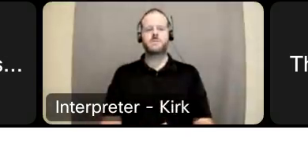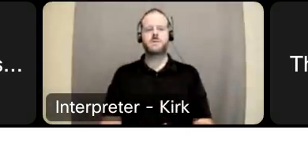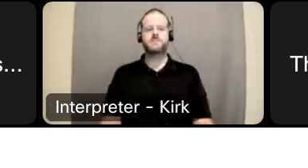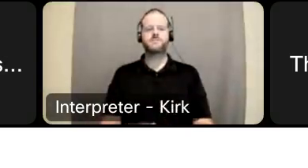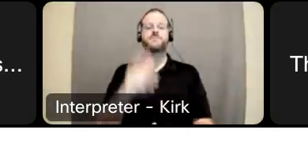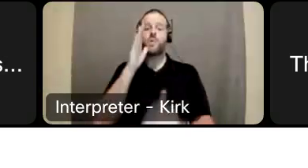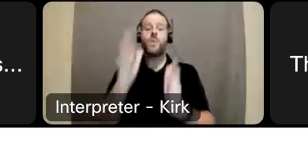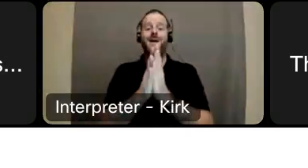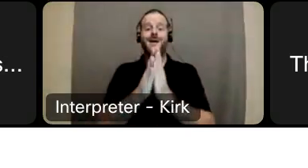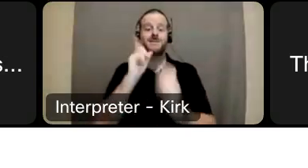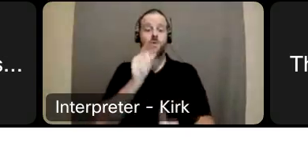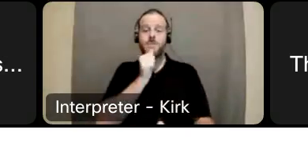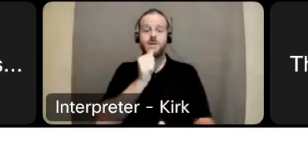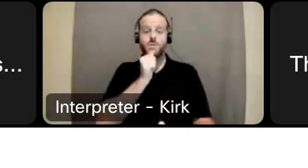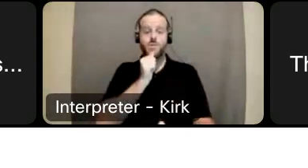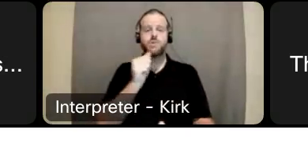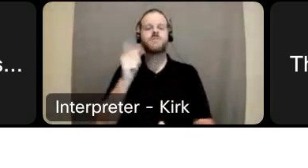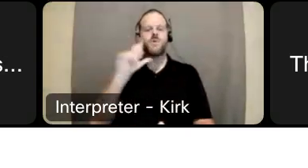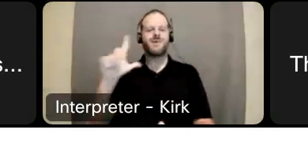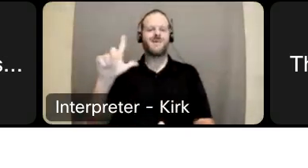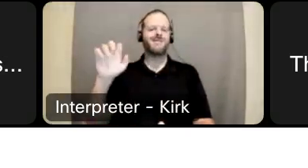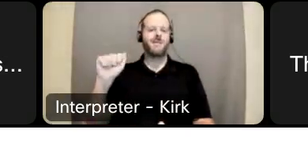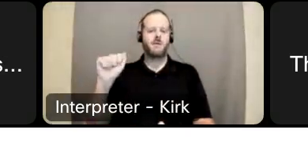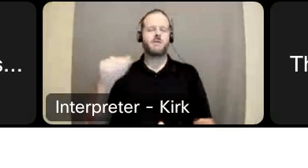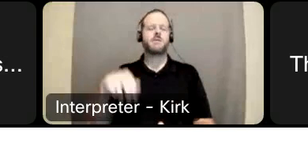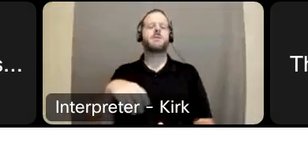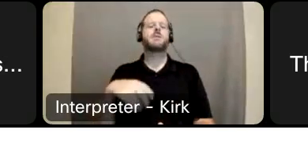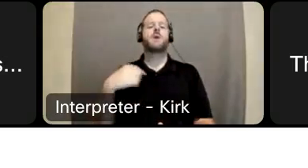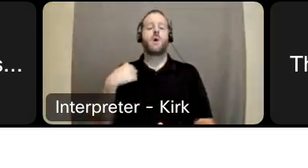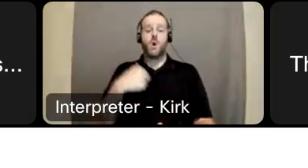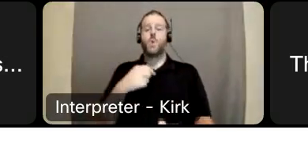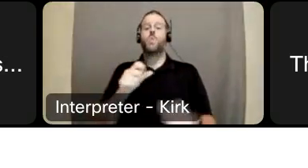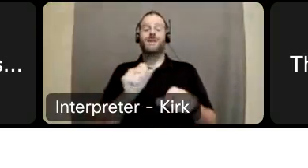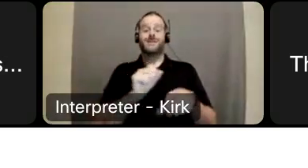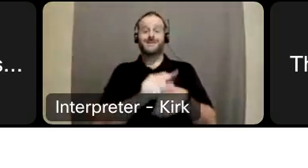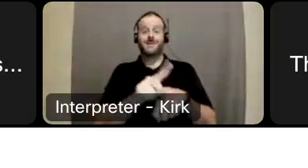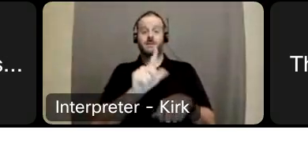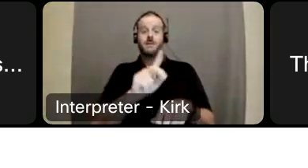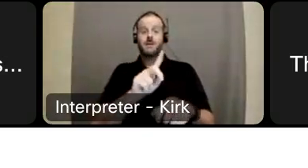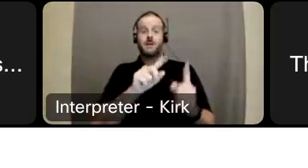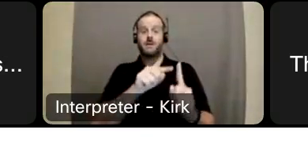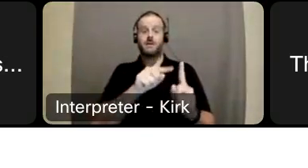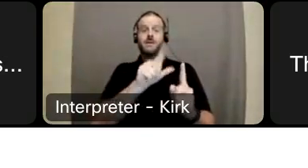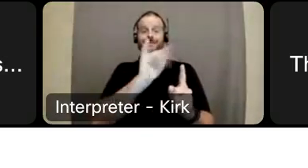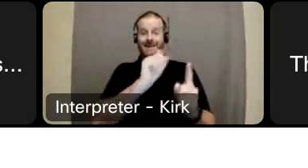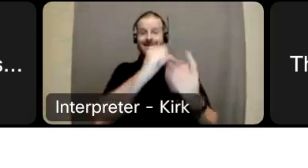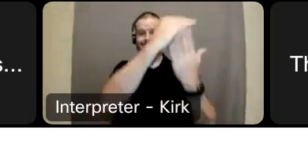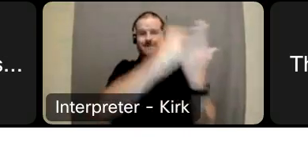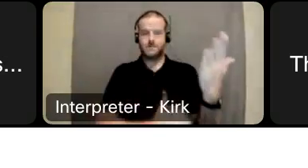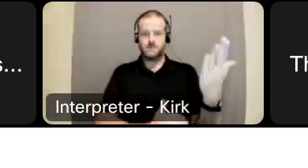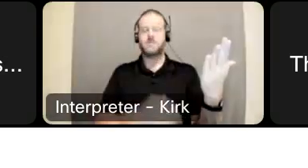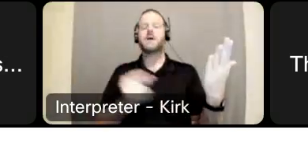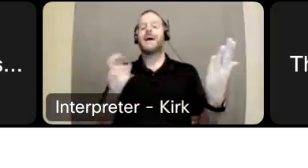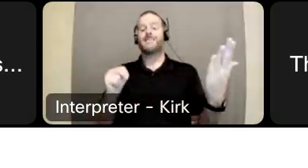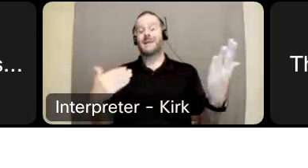a password for your LEA. And so we send to the lead this document of links, and then we send in a separate